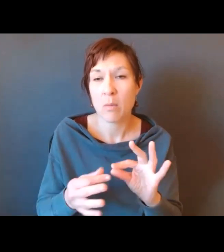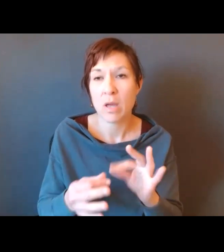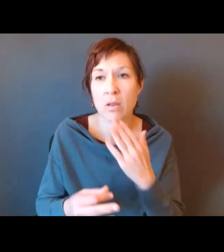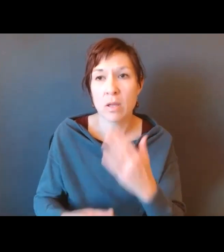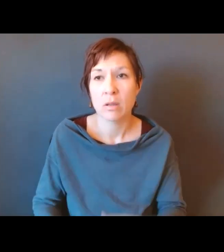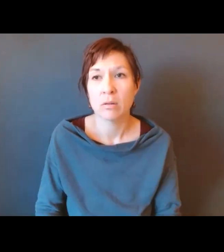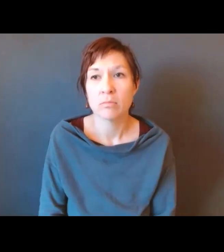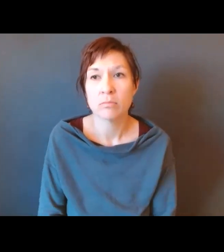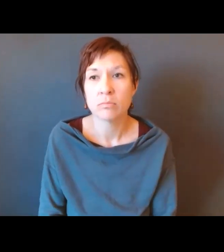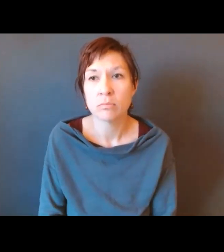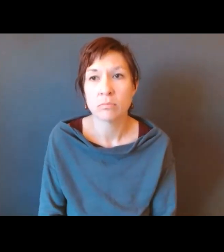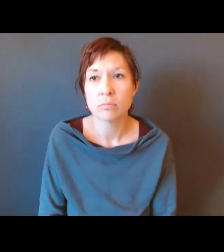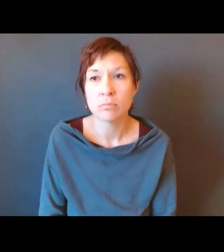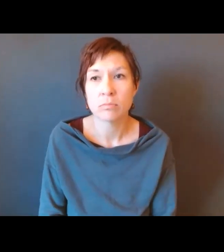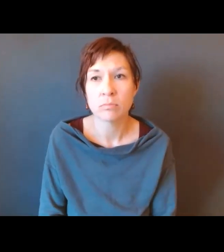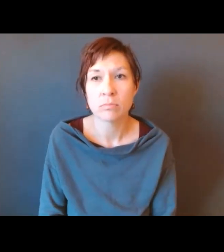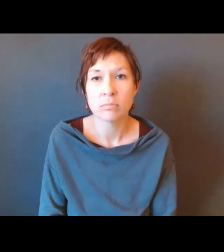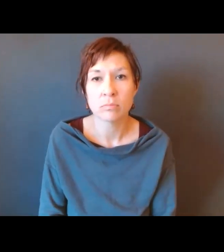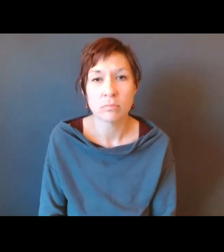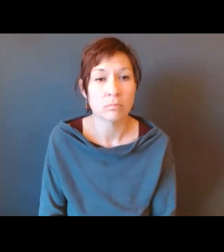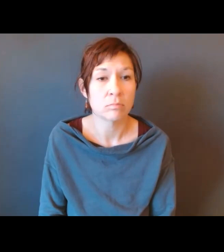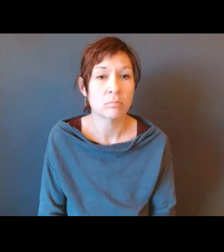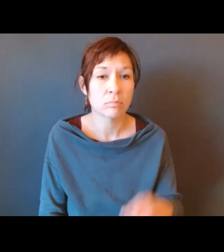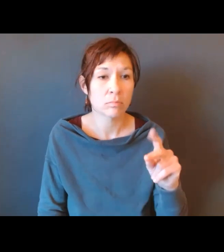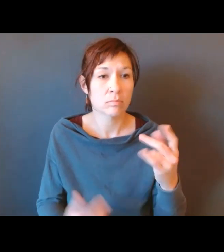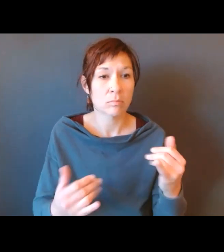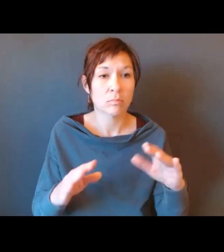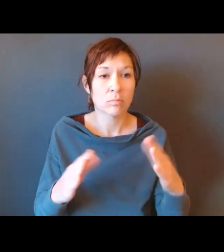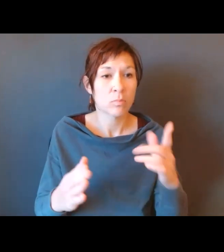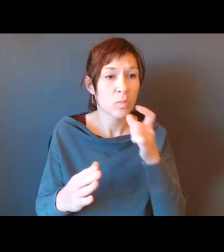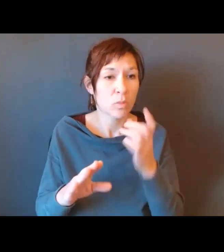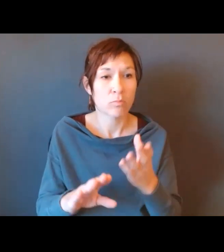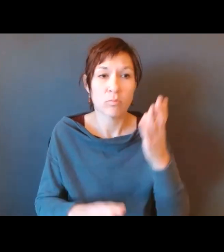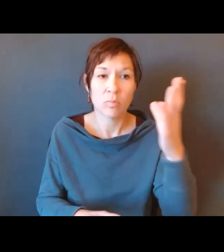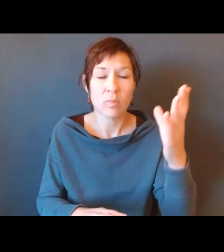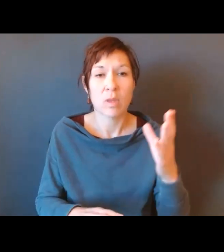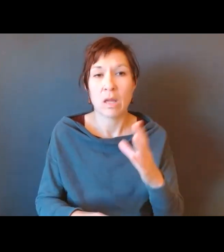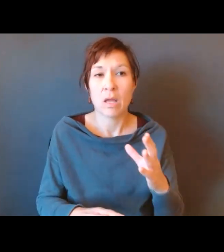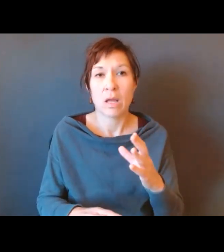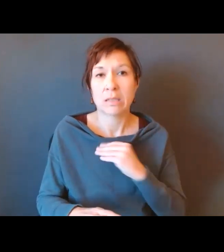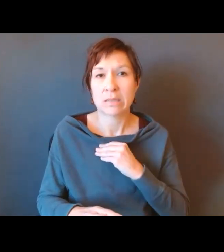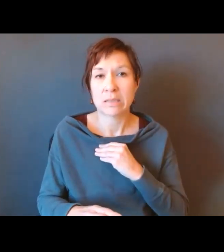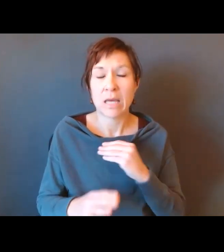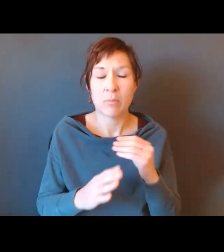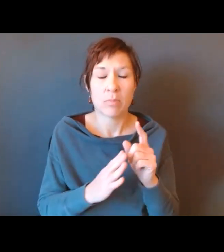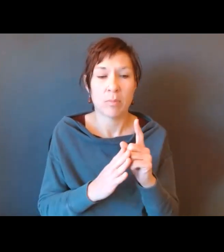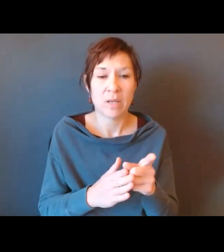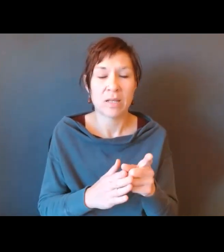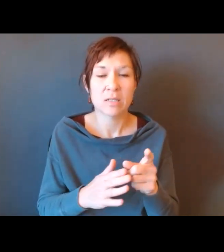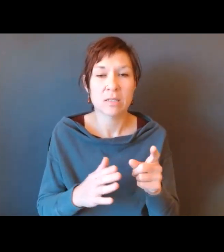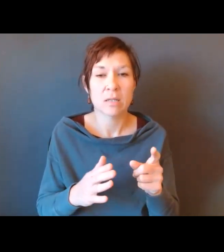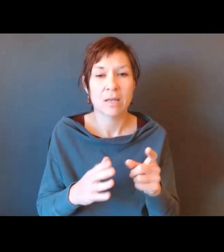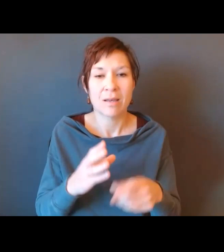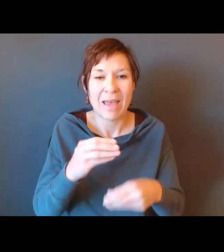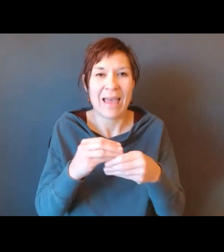So I would like to open the floor for a motion to adopt the minutes with the one amendment that Marcos has